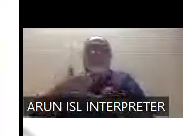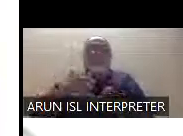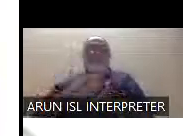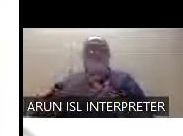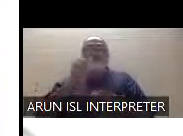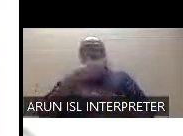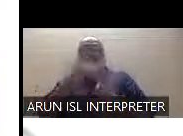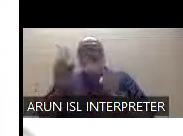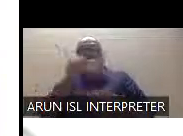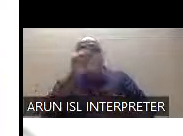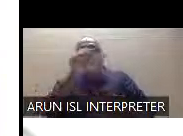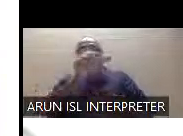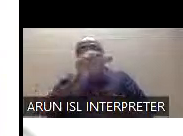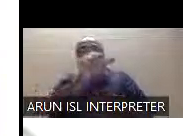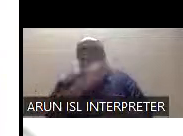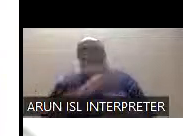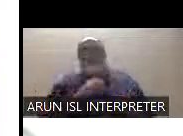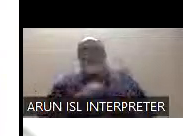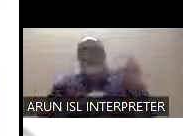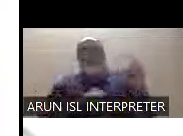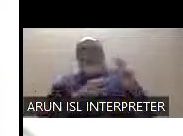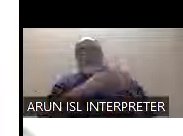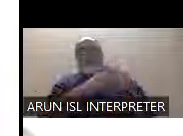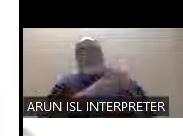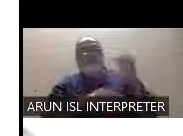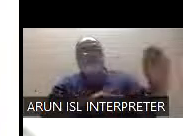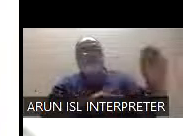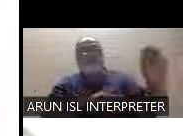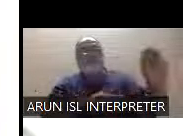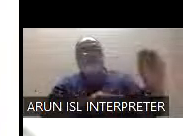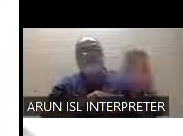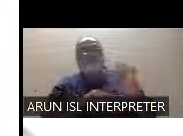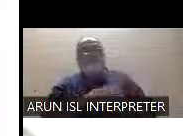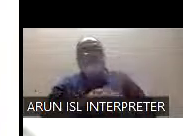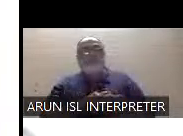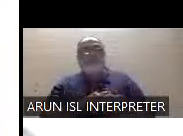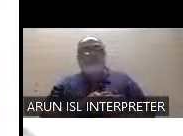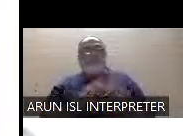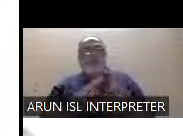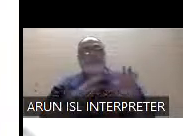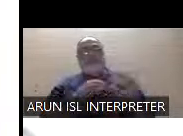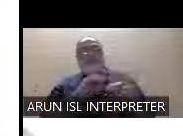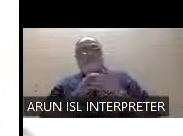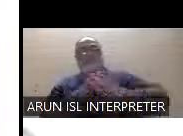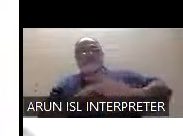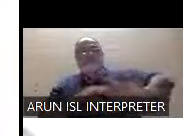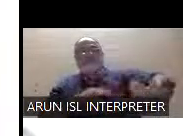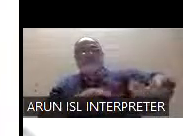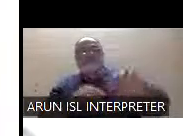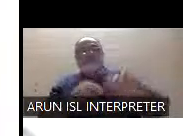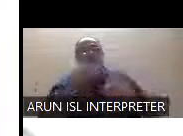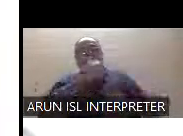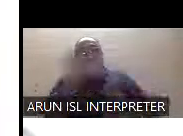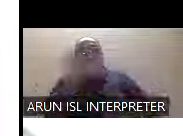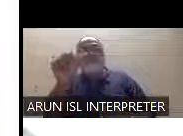stigma involved with disability. There's so much of prejudicial, concepts that we have where we think that people with disabilities are